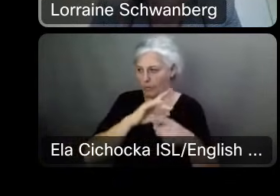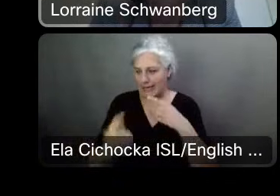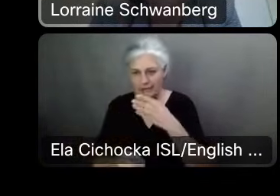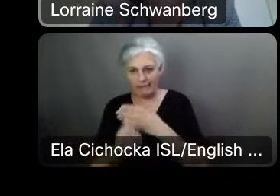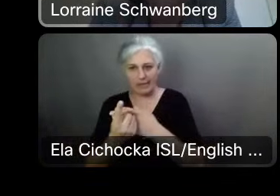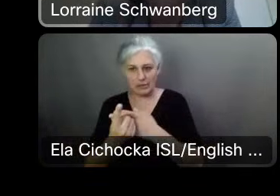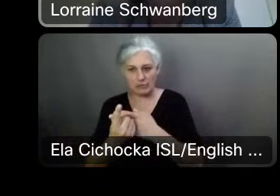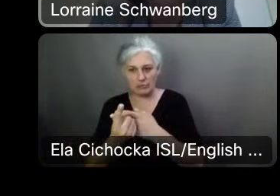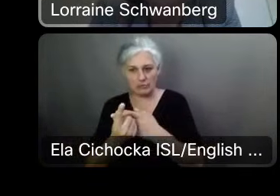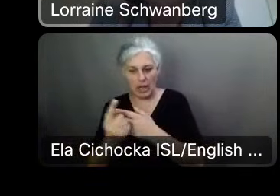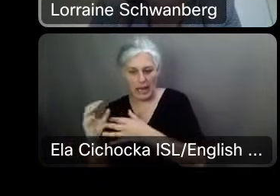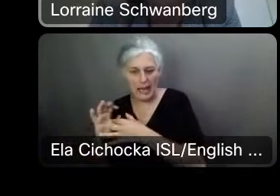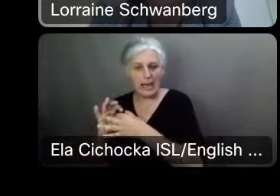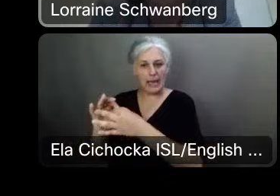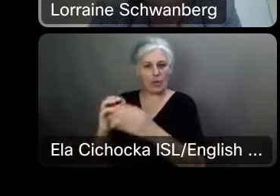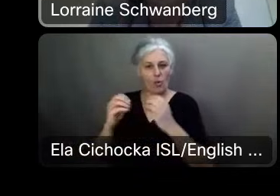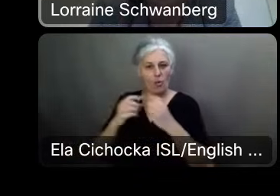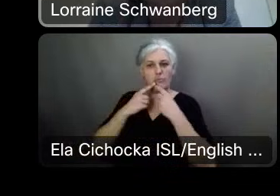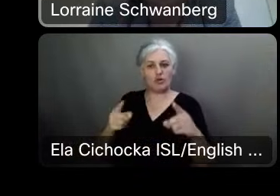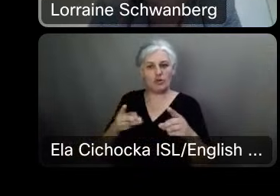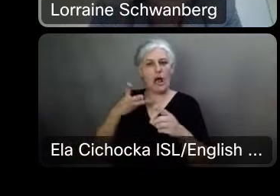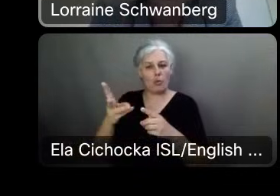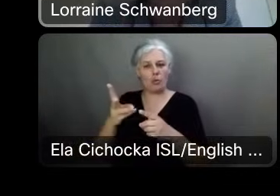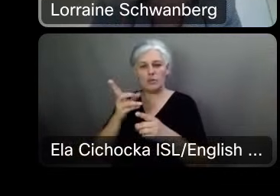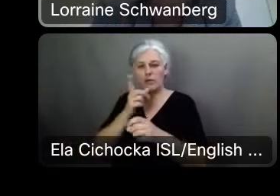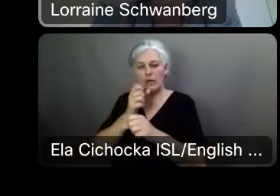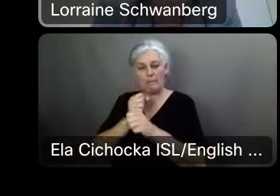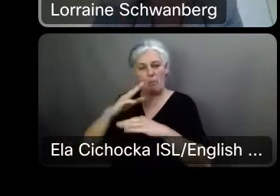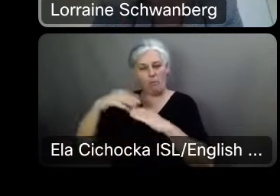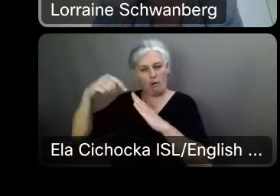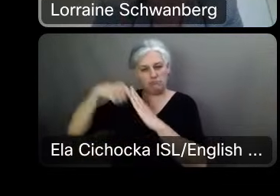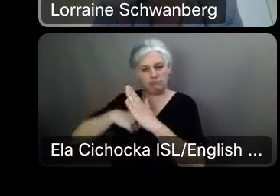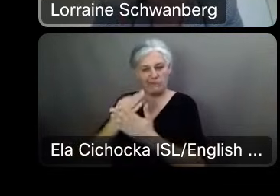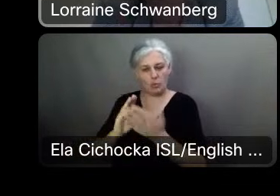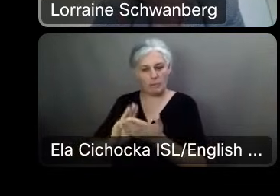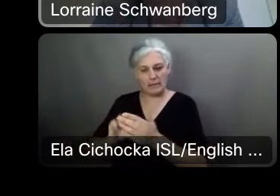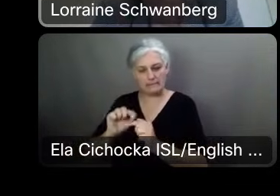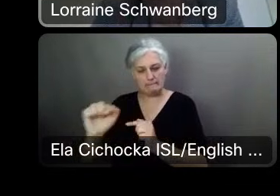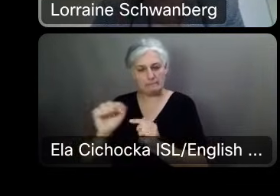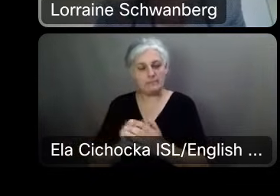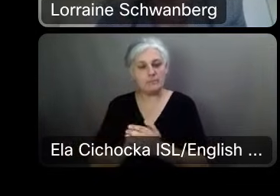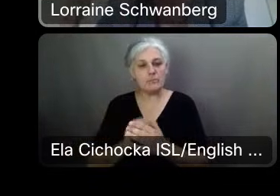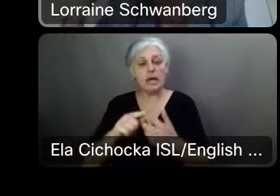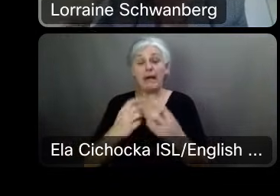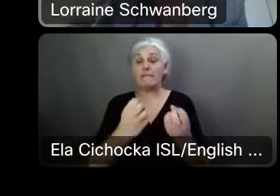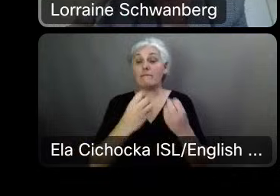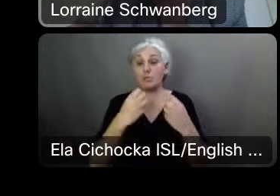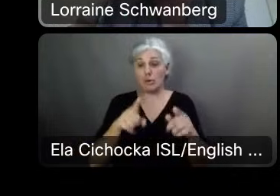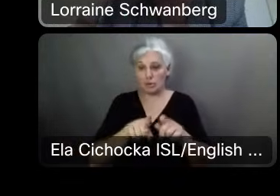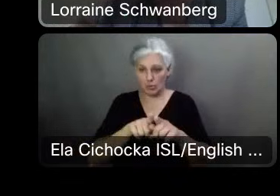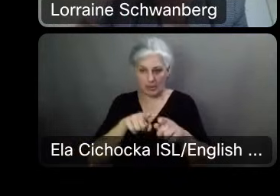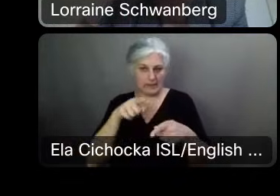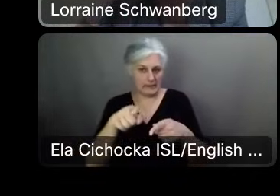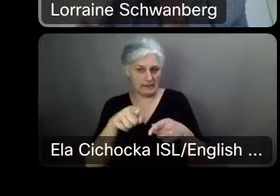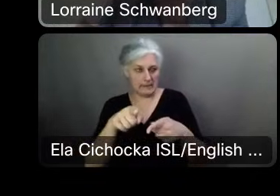trigger open disclosure. And I'll speak to that a bit more in a few minutes. And there was some, I suppose, feedback as well, and to make this